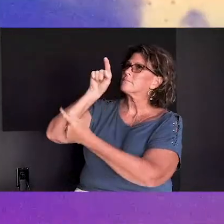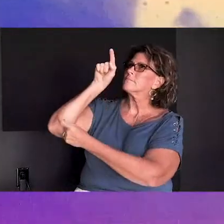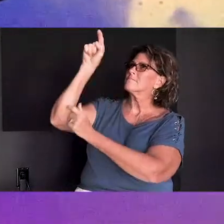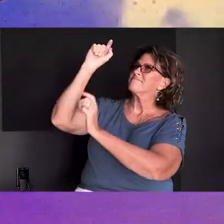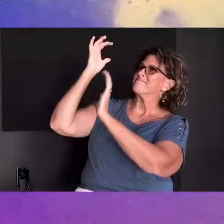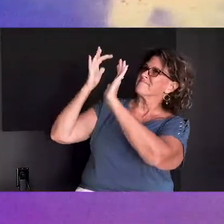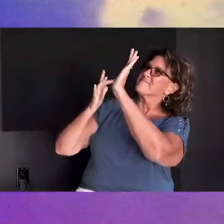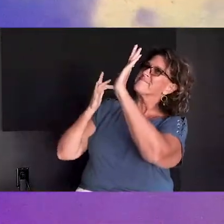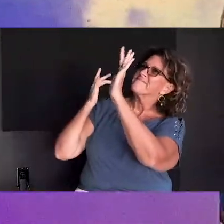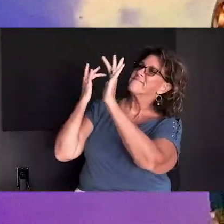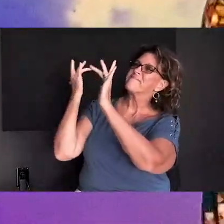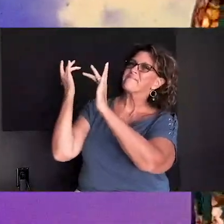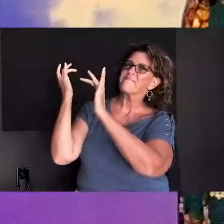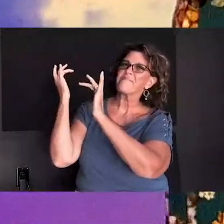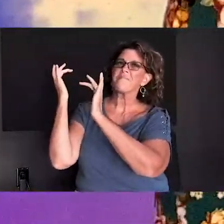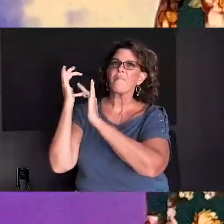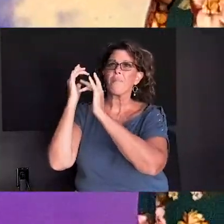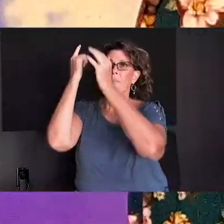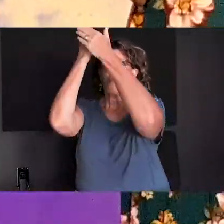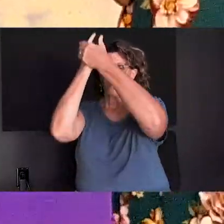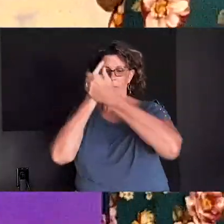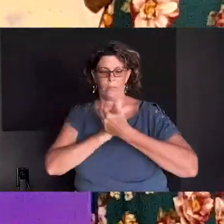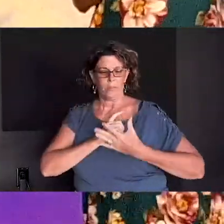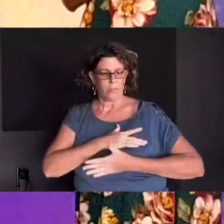till I met you.